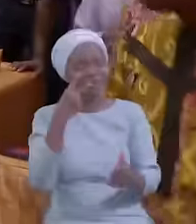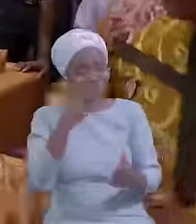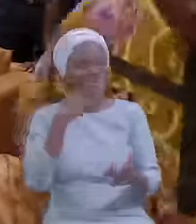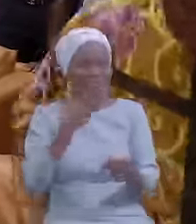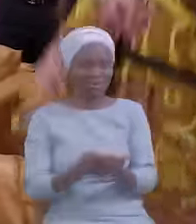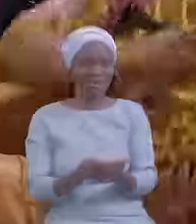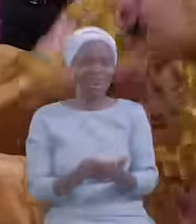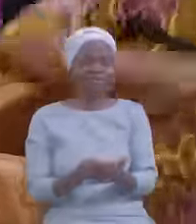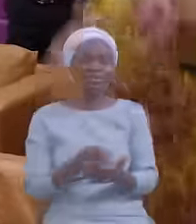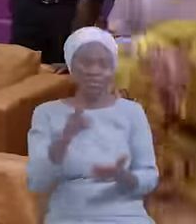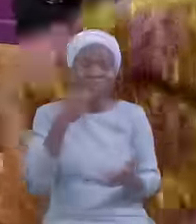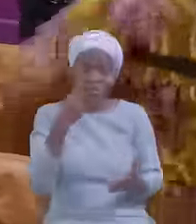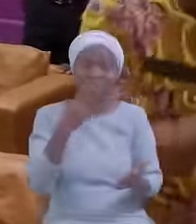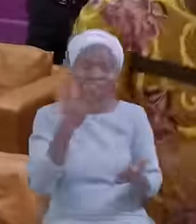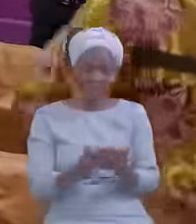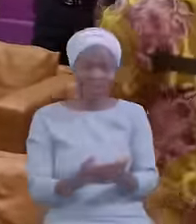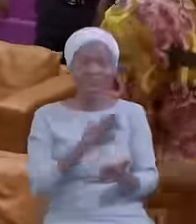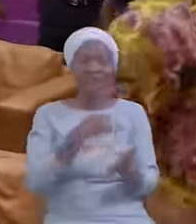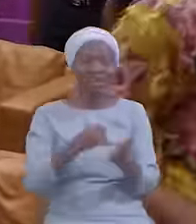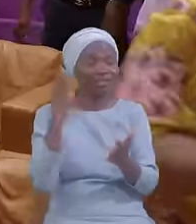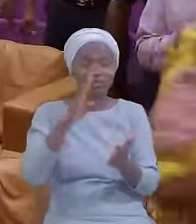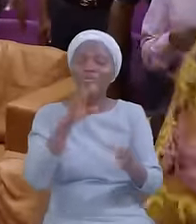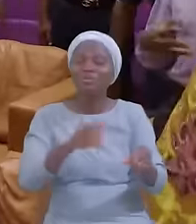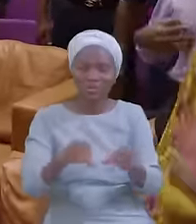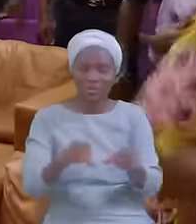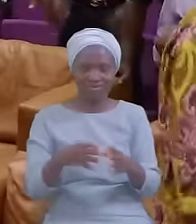see well. It will be done.